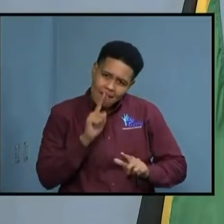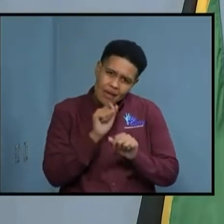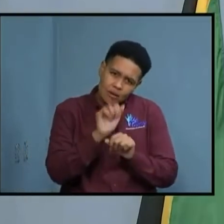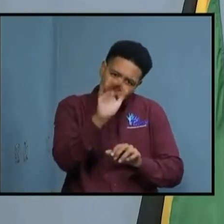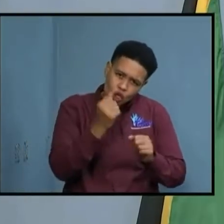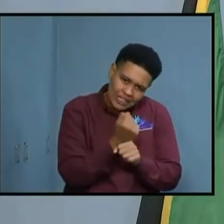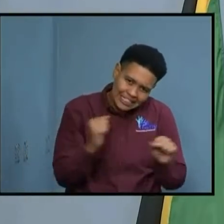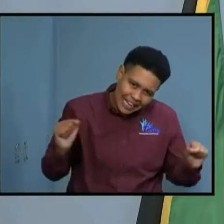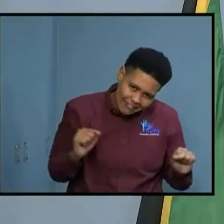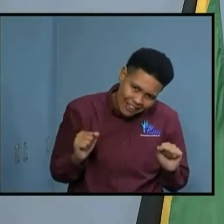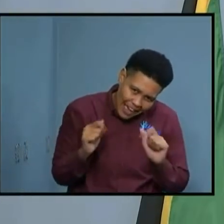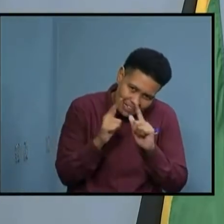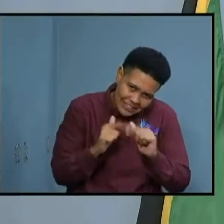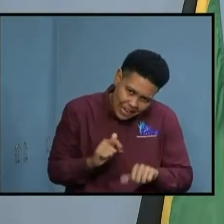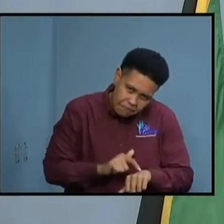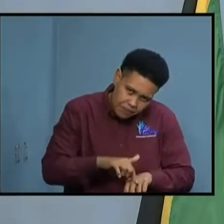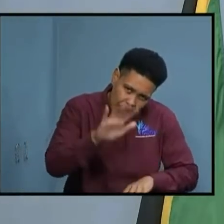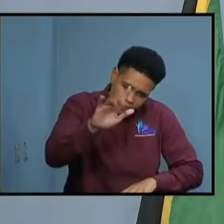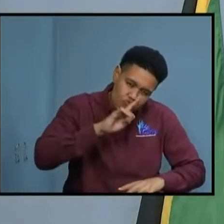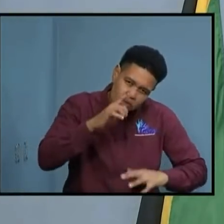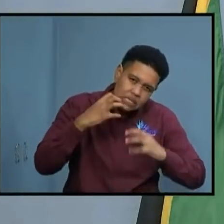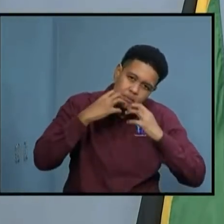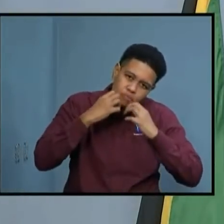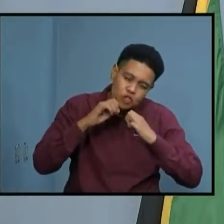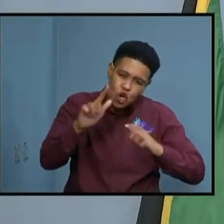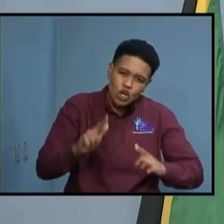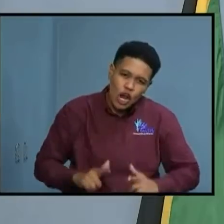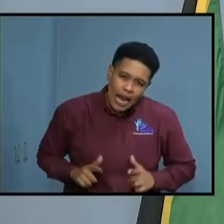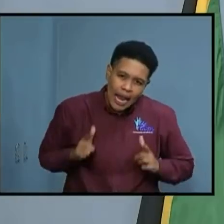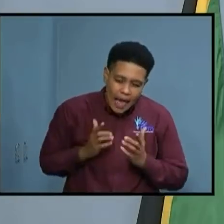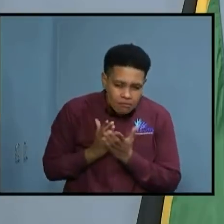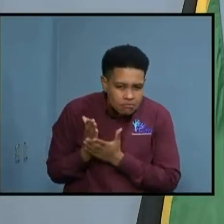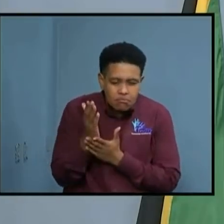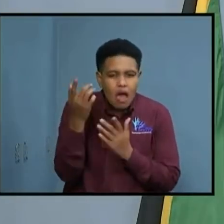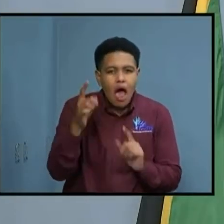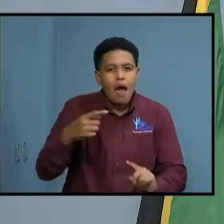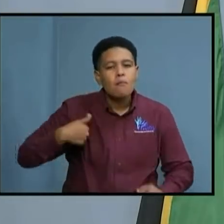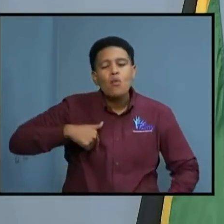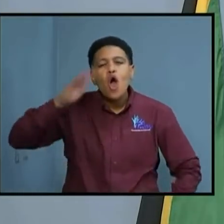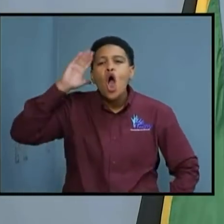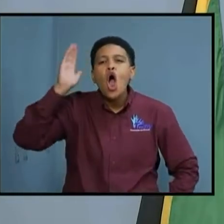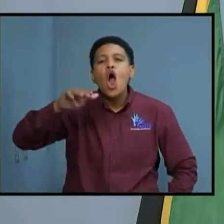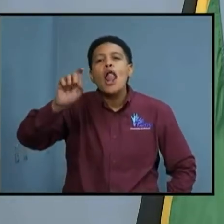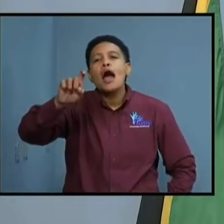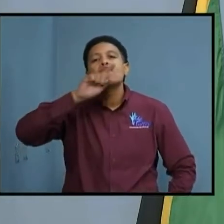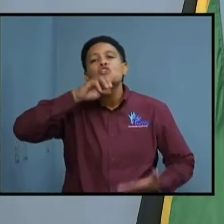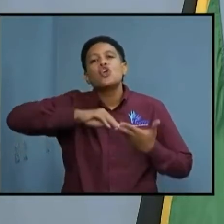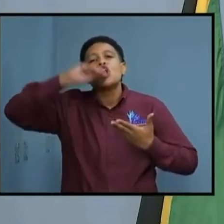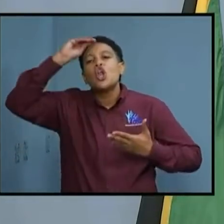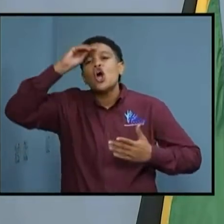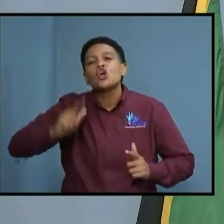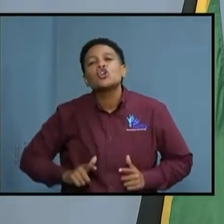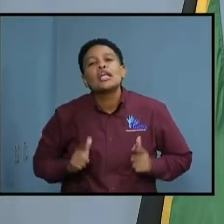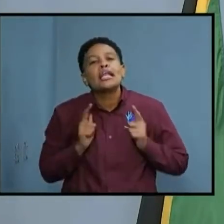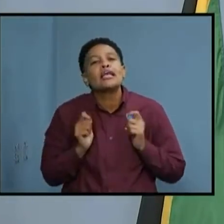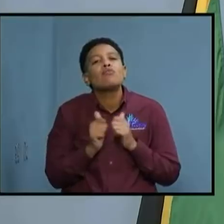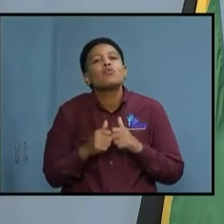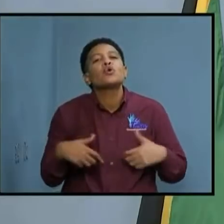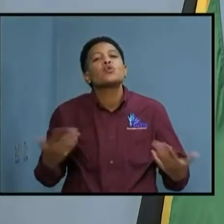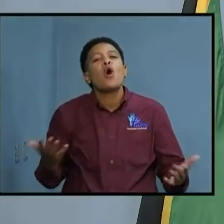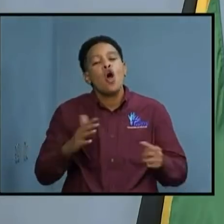safety, and at the same time preserve your livelihoods. We all have to learn to live with